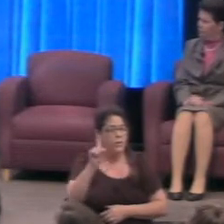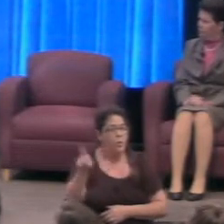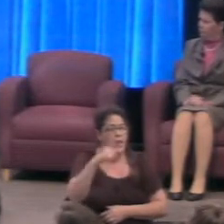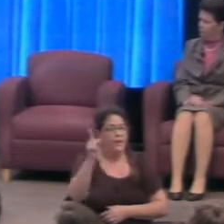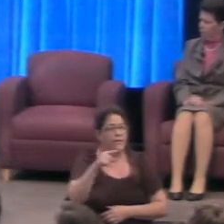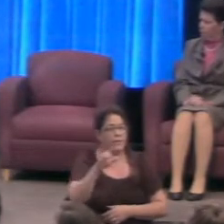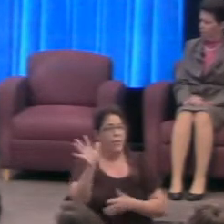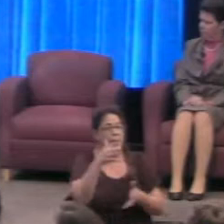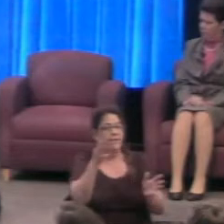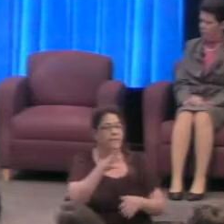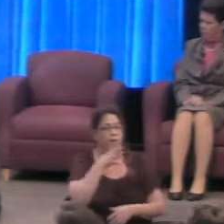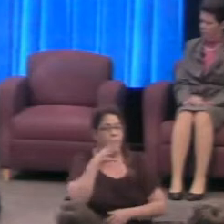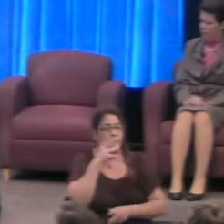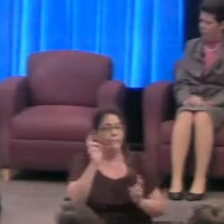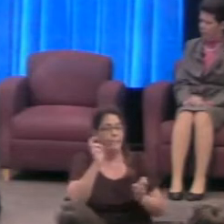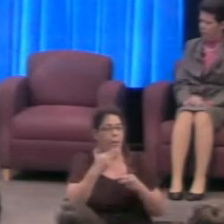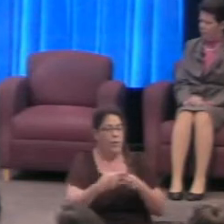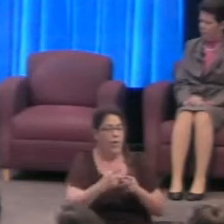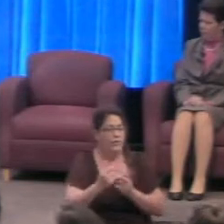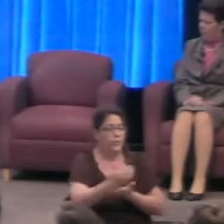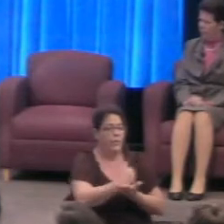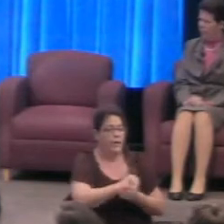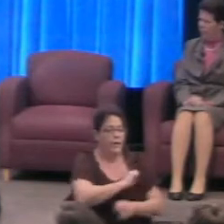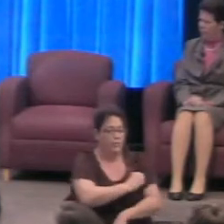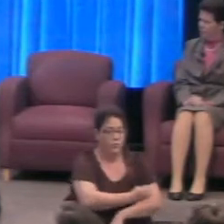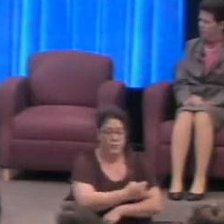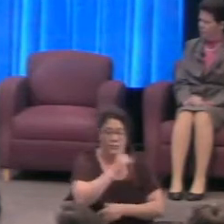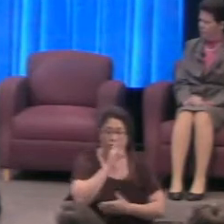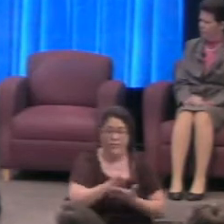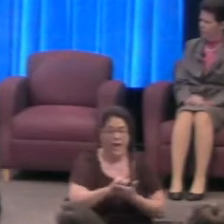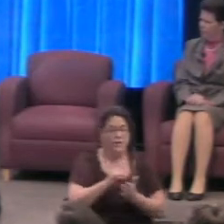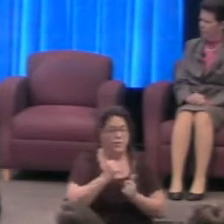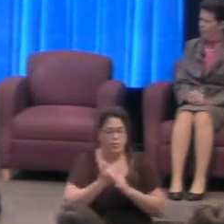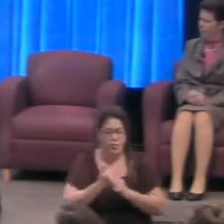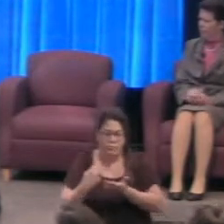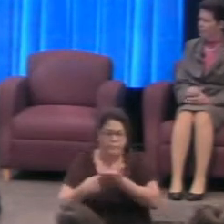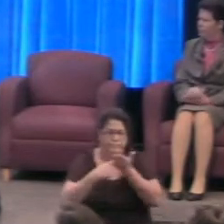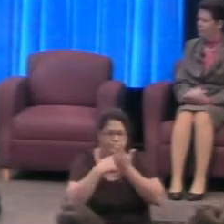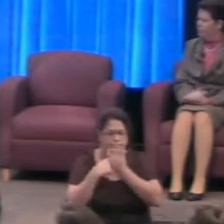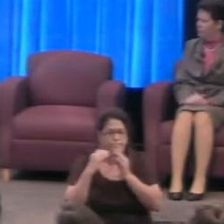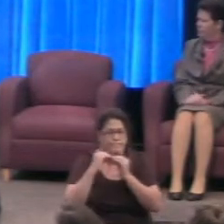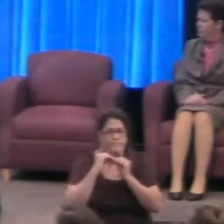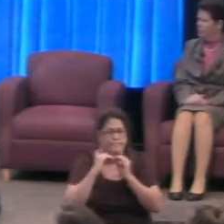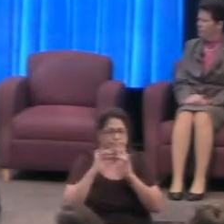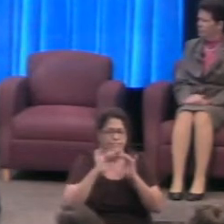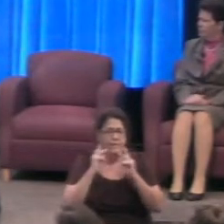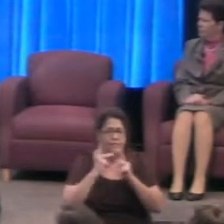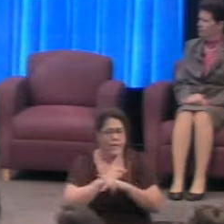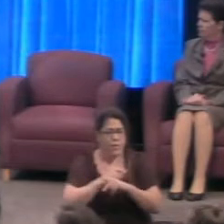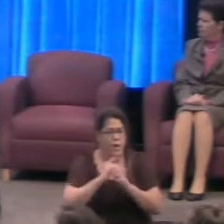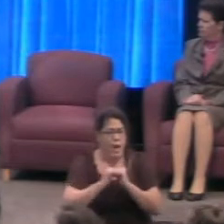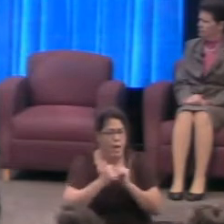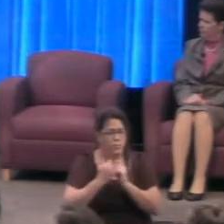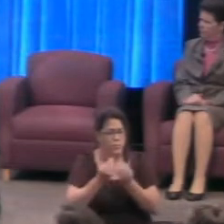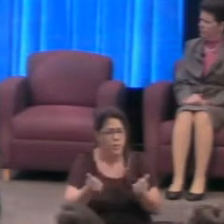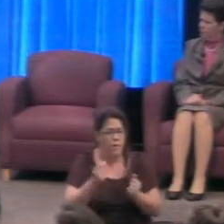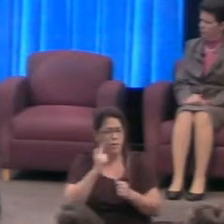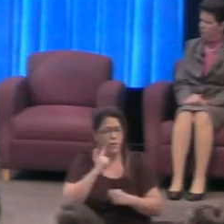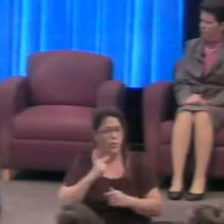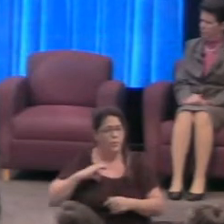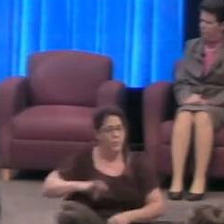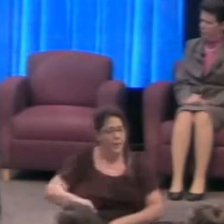County, California board to devise a win-win solution for the Air Force and for the